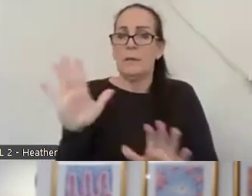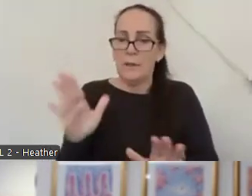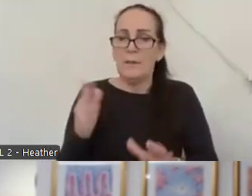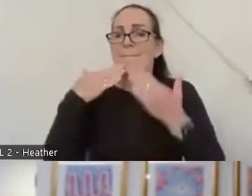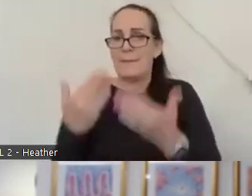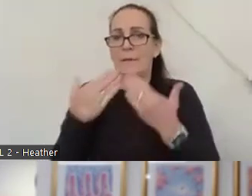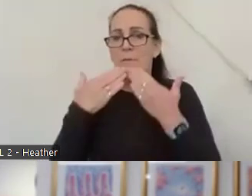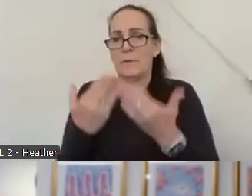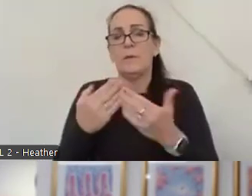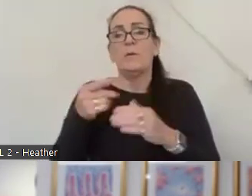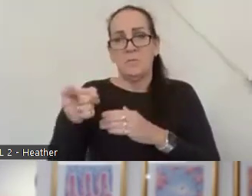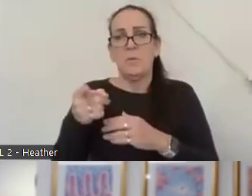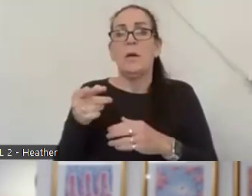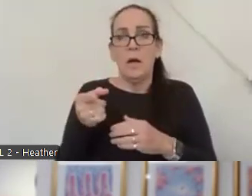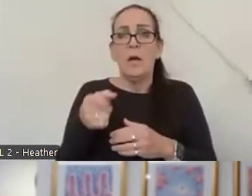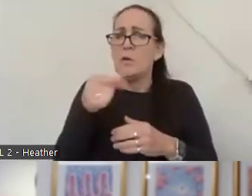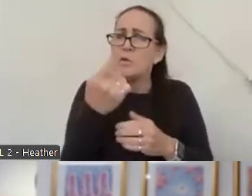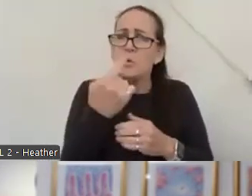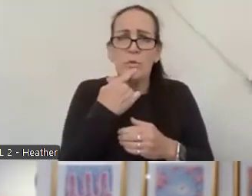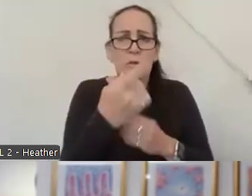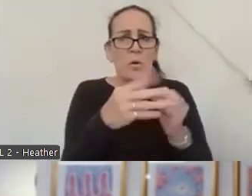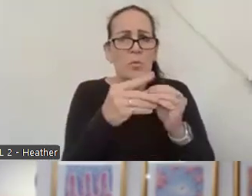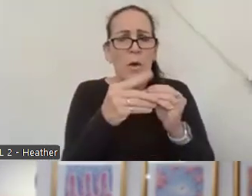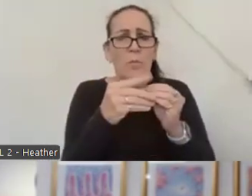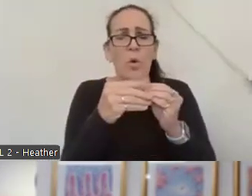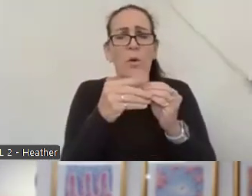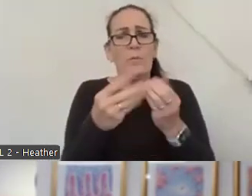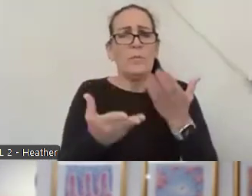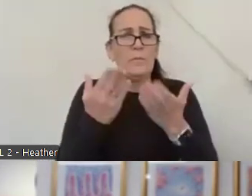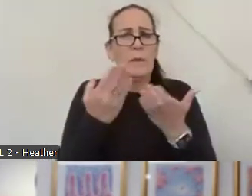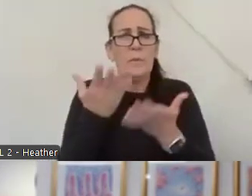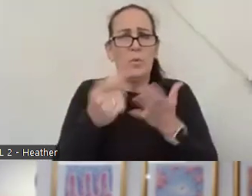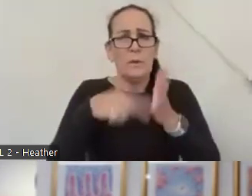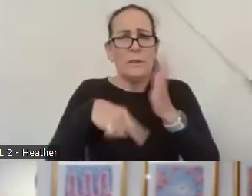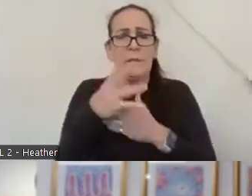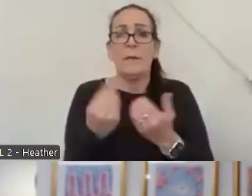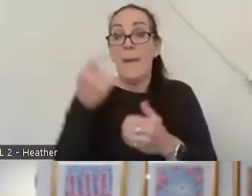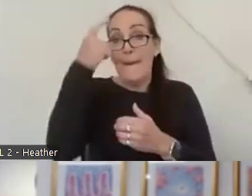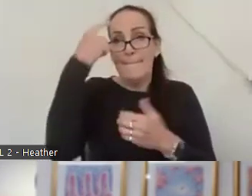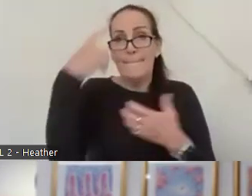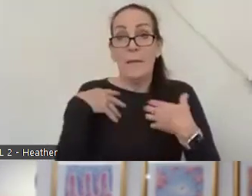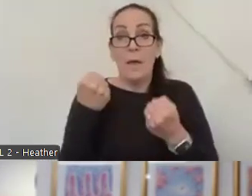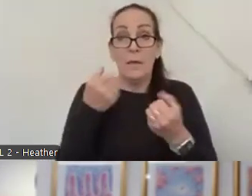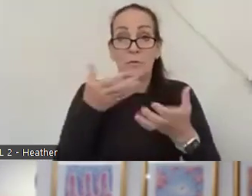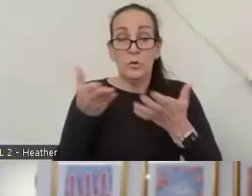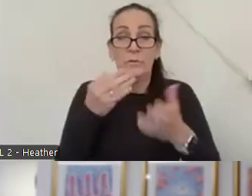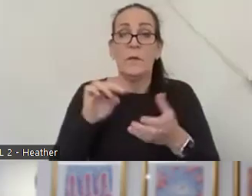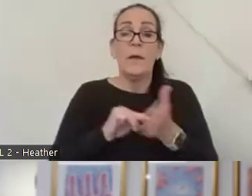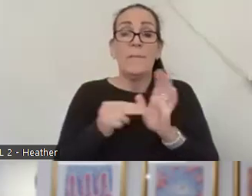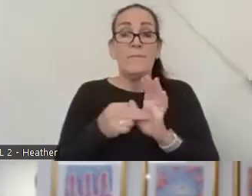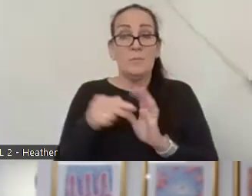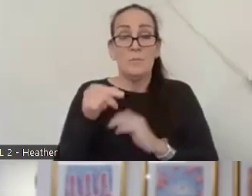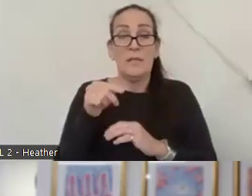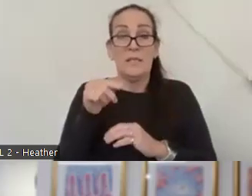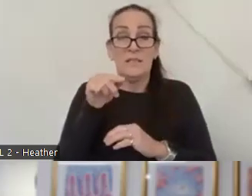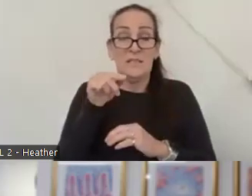you. Yeah, and you said one more thing that I think maybe we'll want to look at, and that is the Mental Health Services Act. You're not the only one that